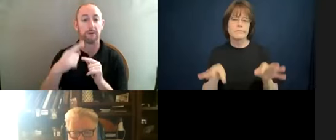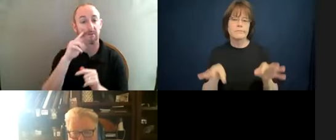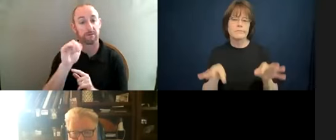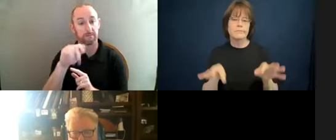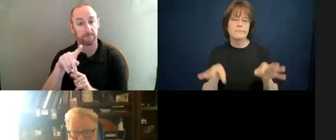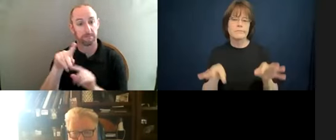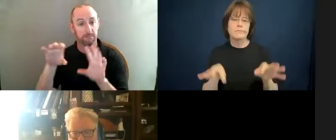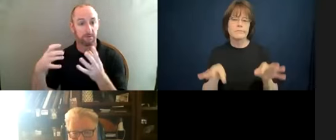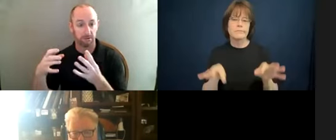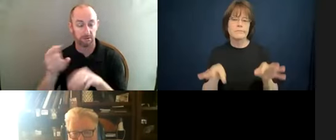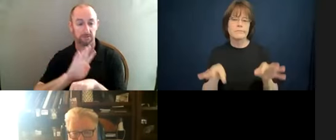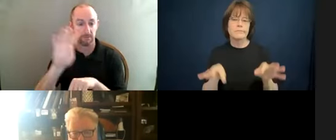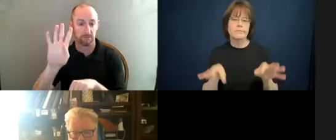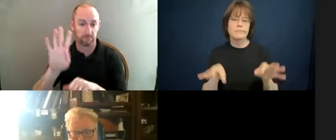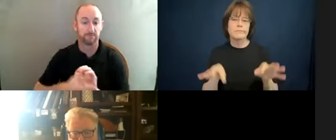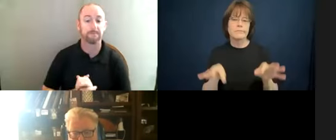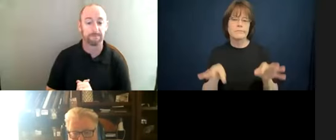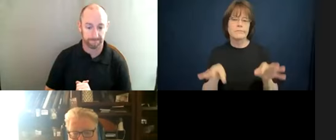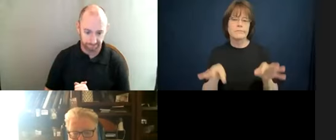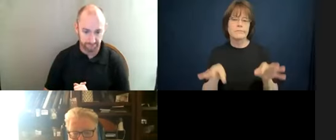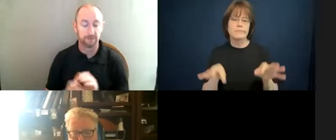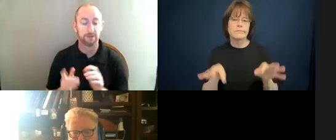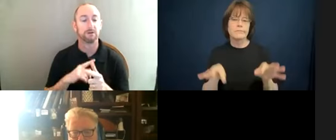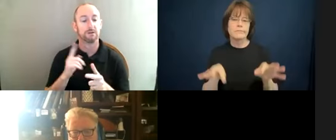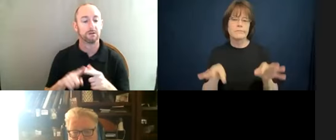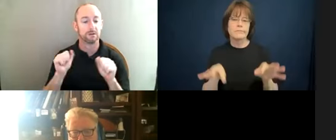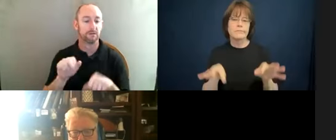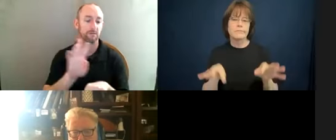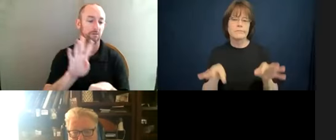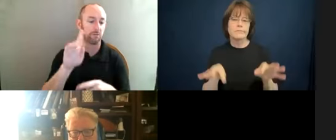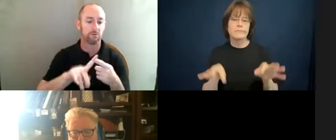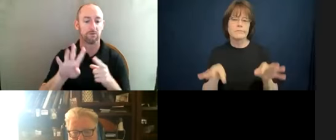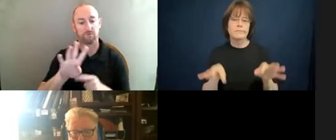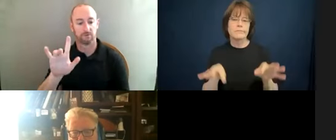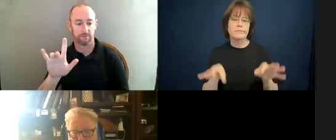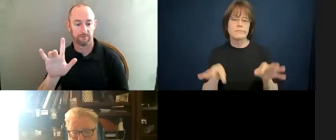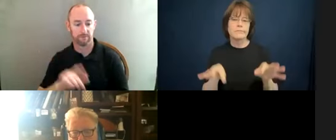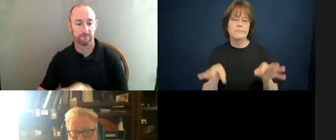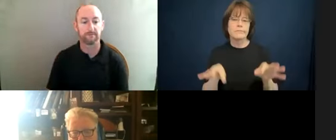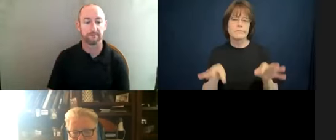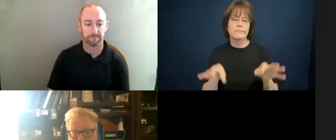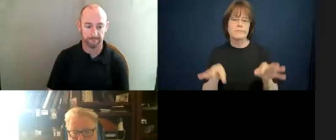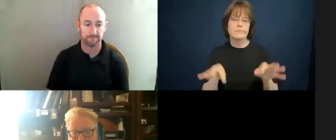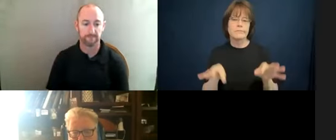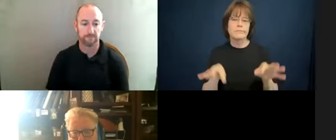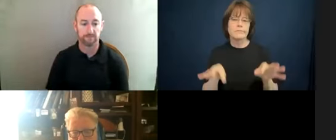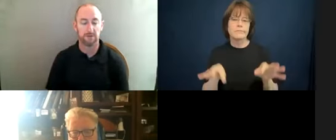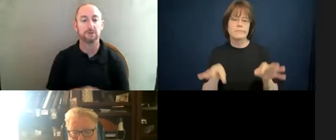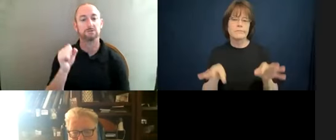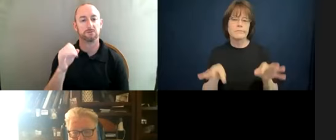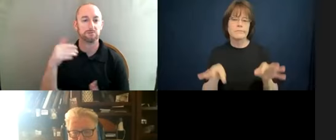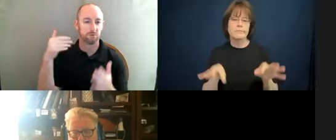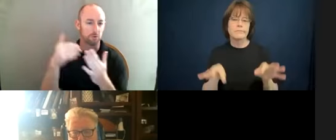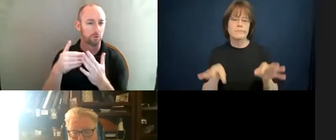blast at 4:00. And then we can do that from 4:00 to 4:25. So we'll be closer to